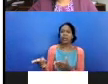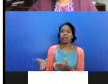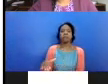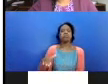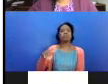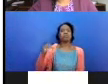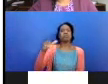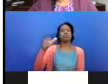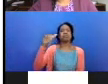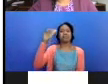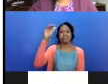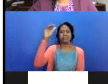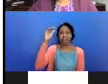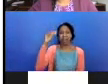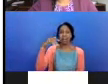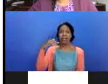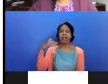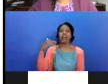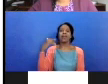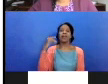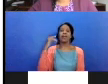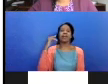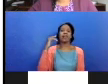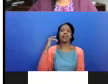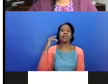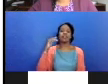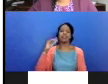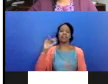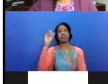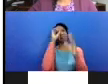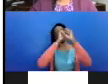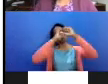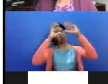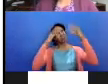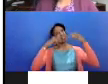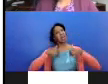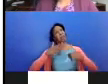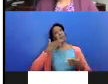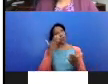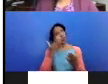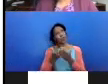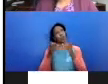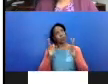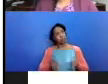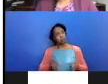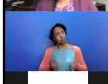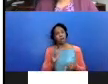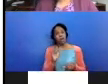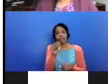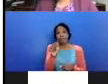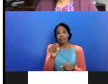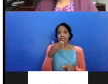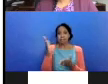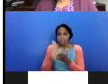different um, performance of identity. So again, it's not the per se being